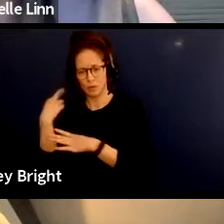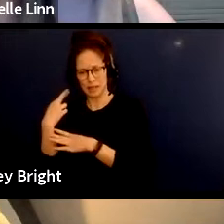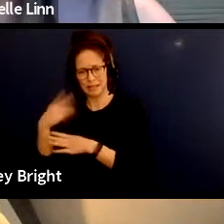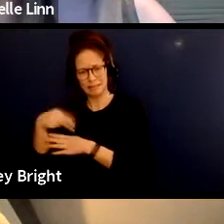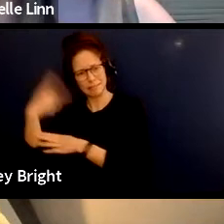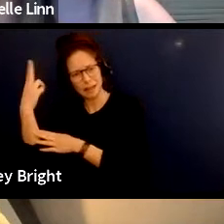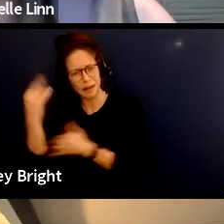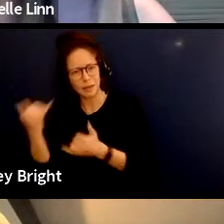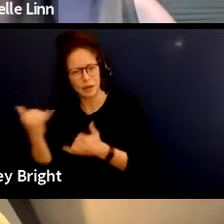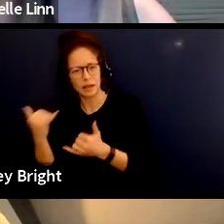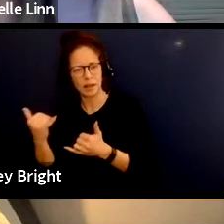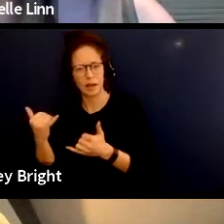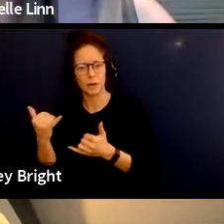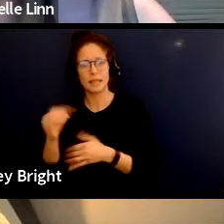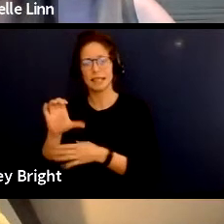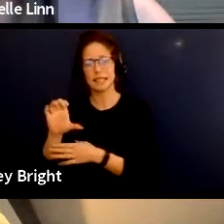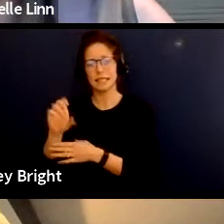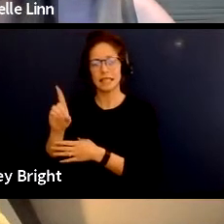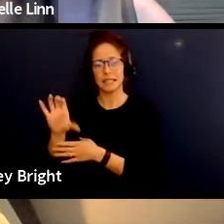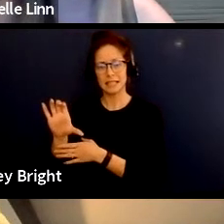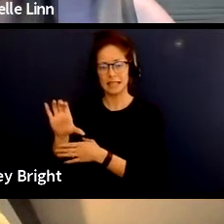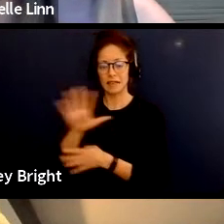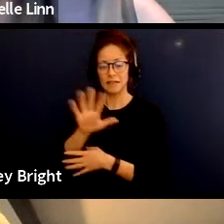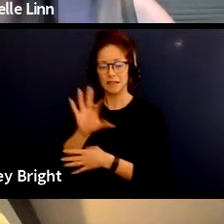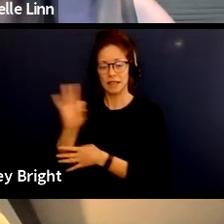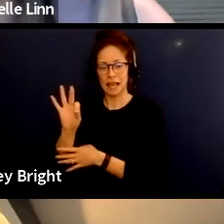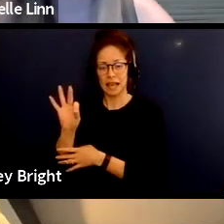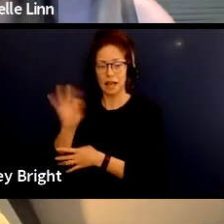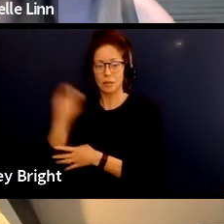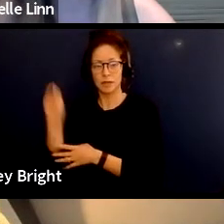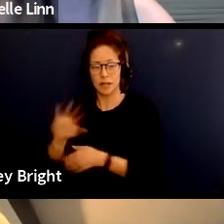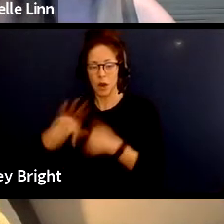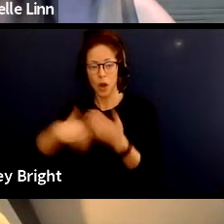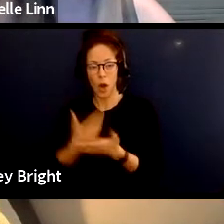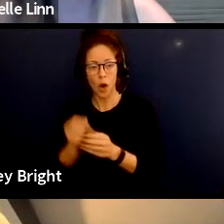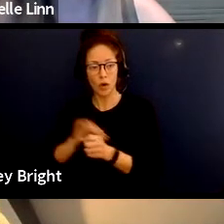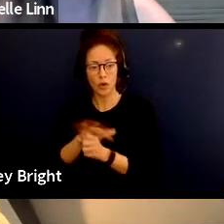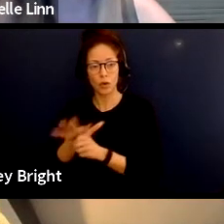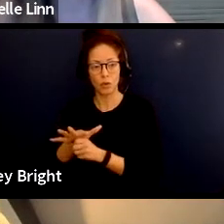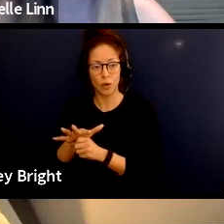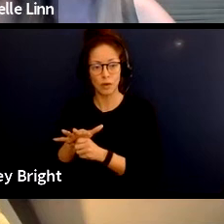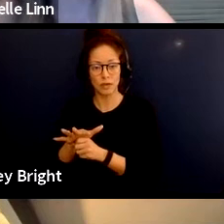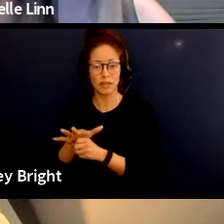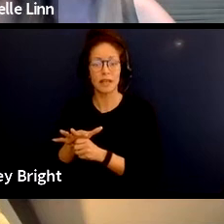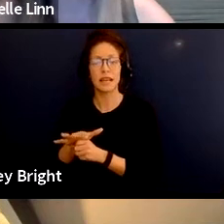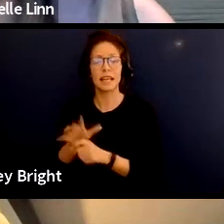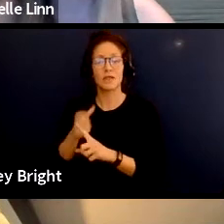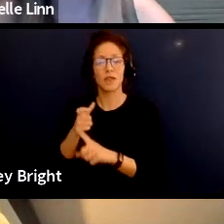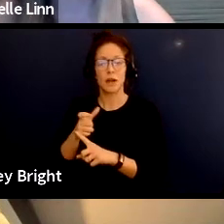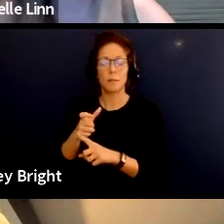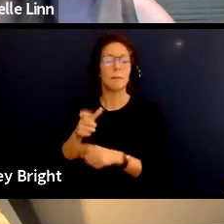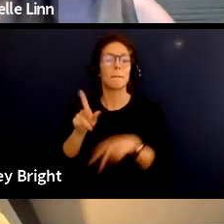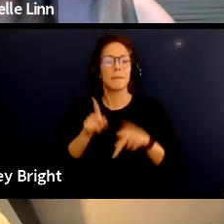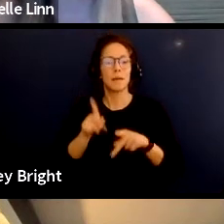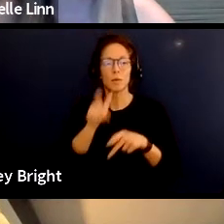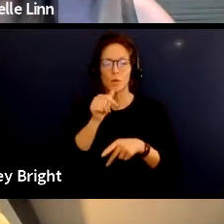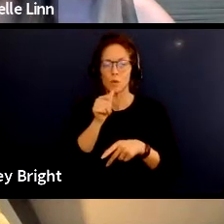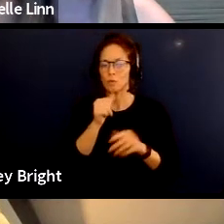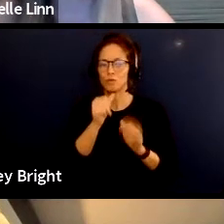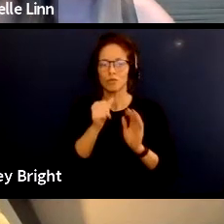high. The CDC estimates that 59% of all coronavirus cases are transmitted by asymptomatic